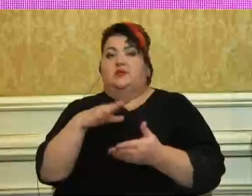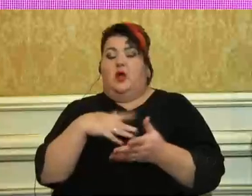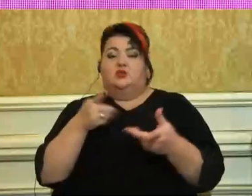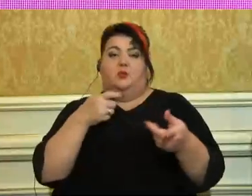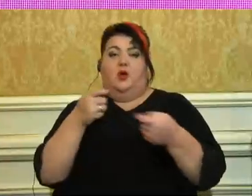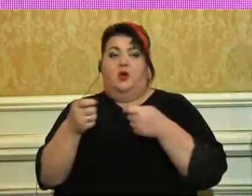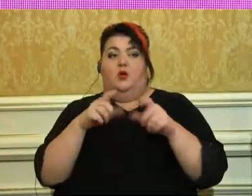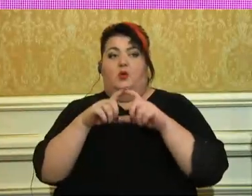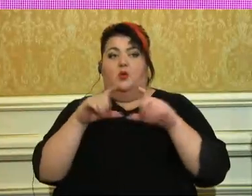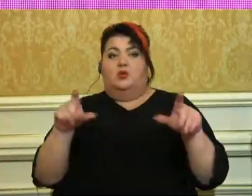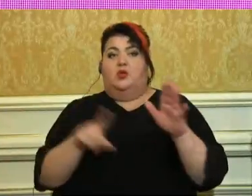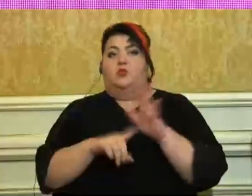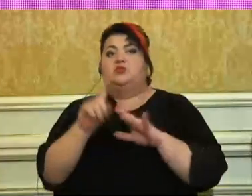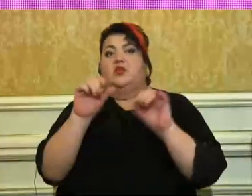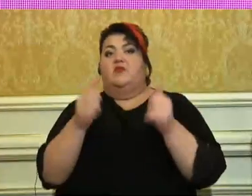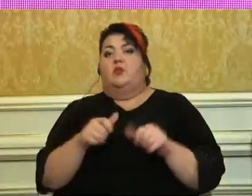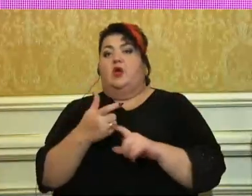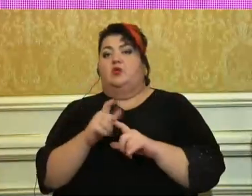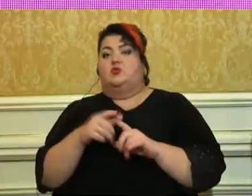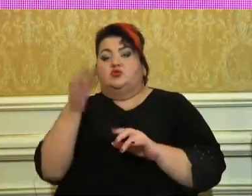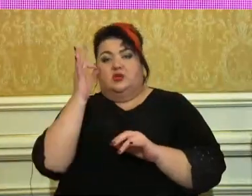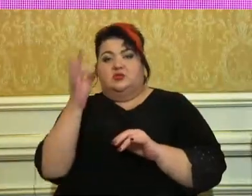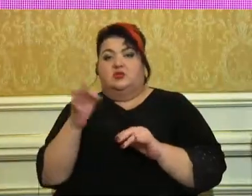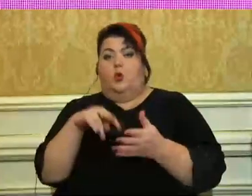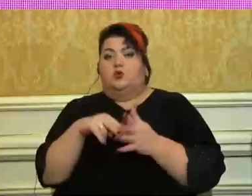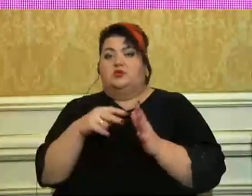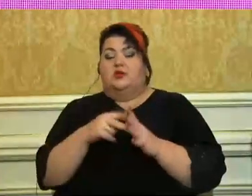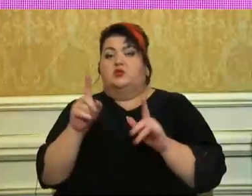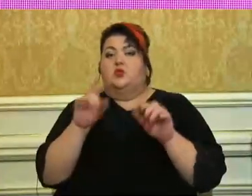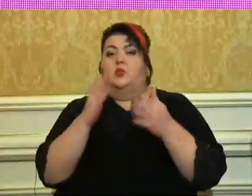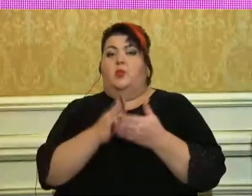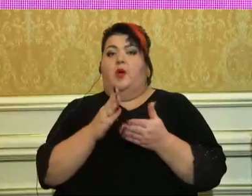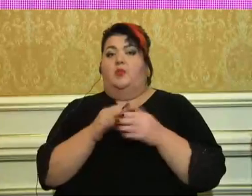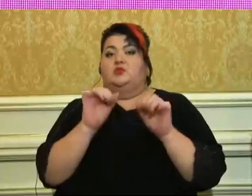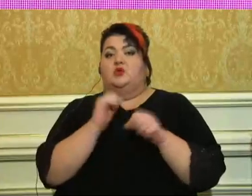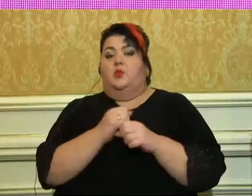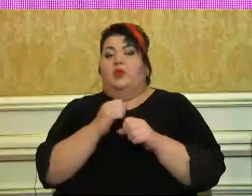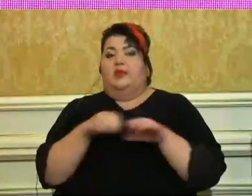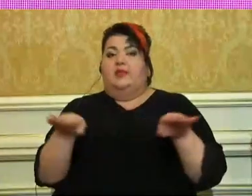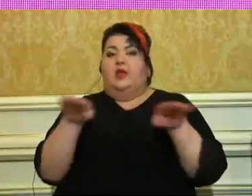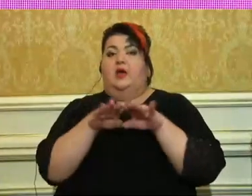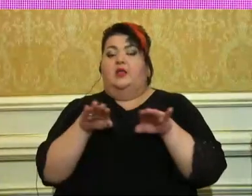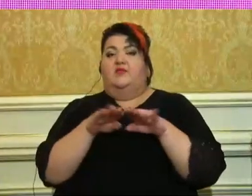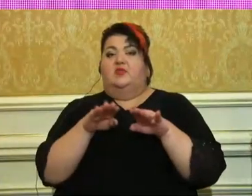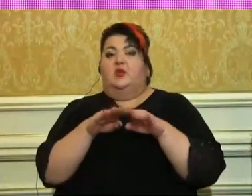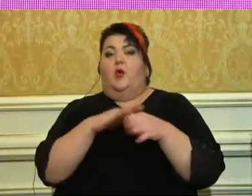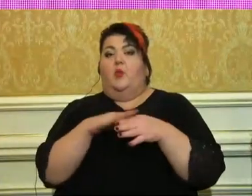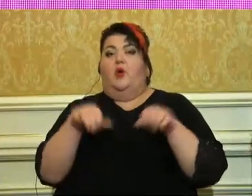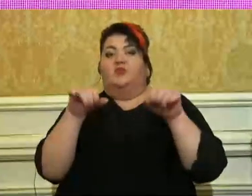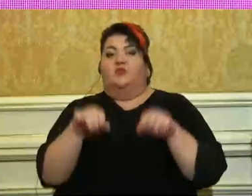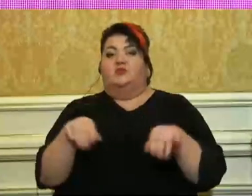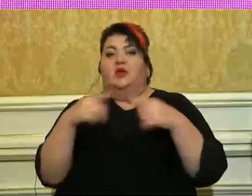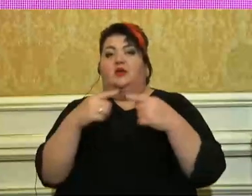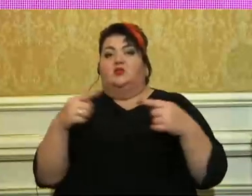through the representatives in our government, we started to form the strategy. What should we do at the level of government?